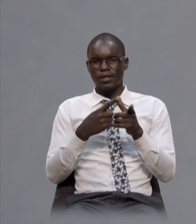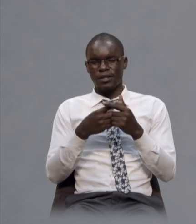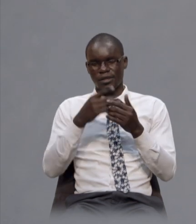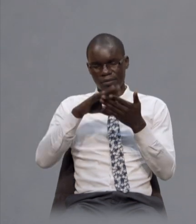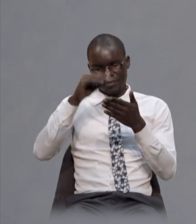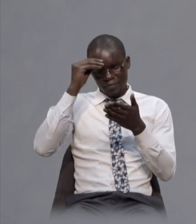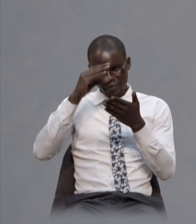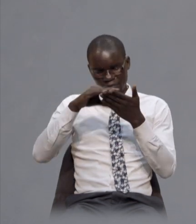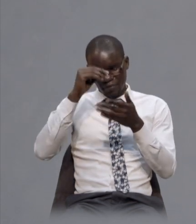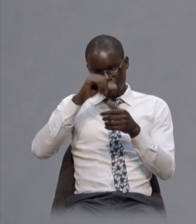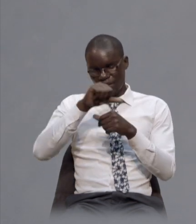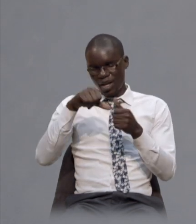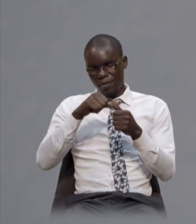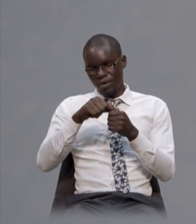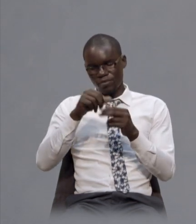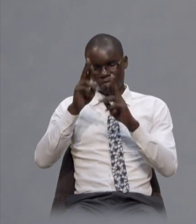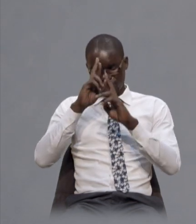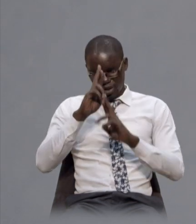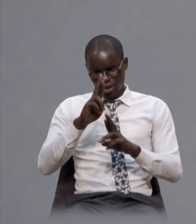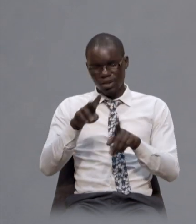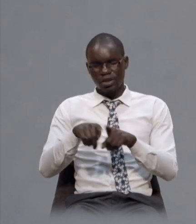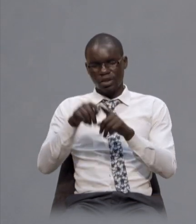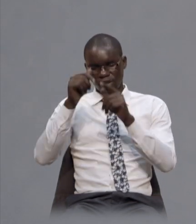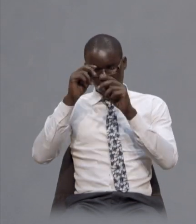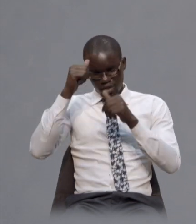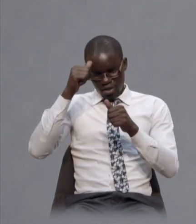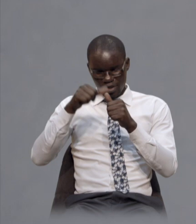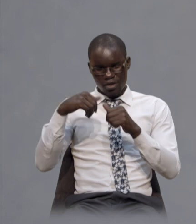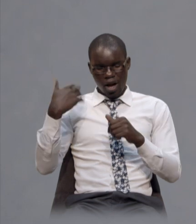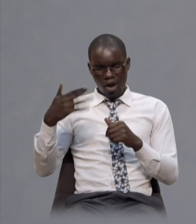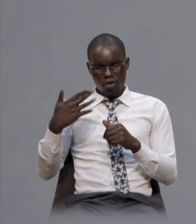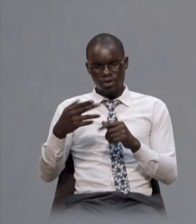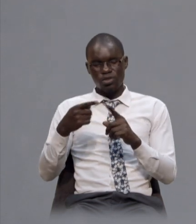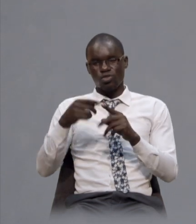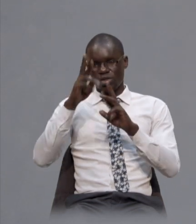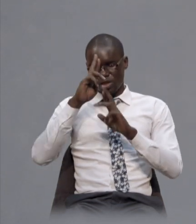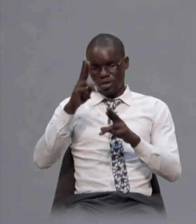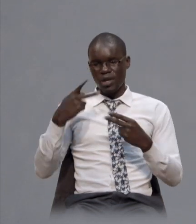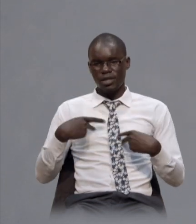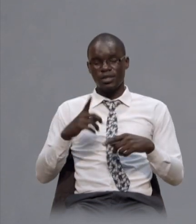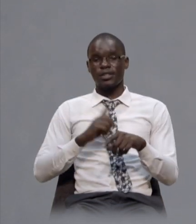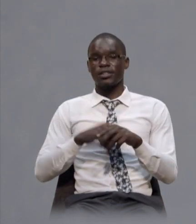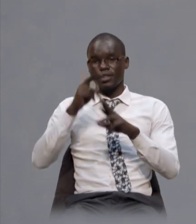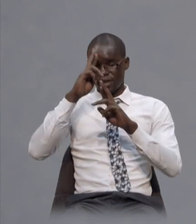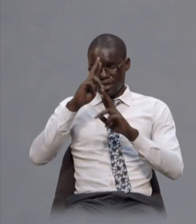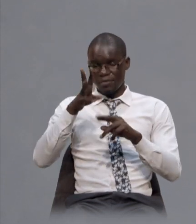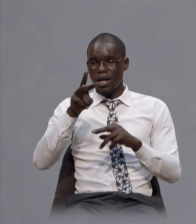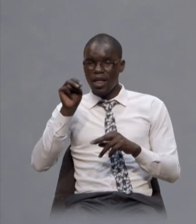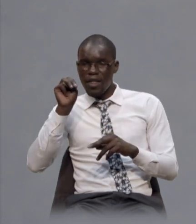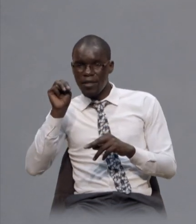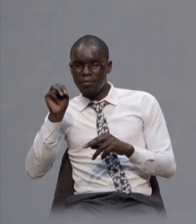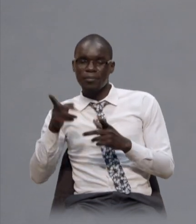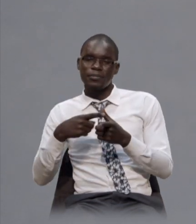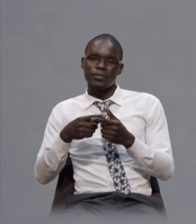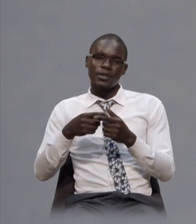learn about respect. And remember, it is always important to respect people, because when we respect them, blessings